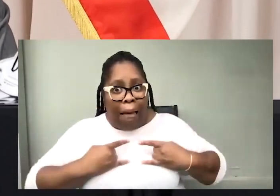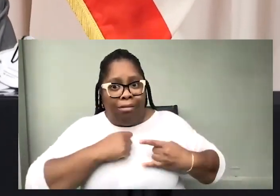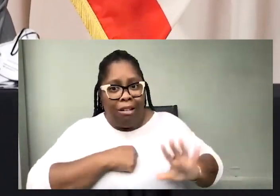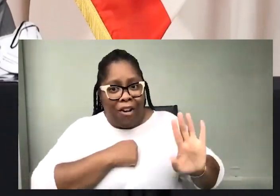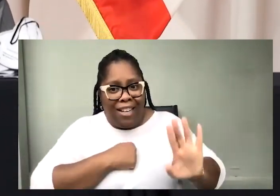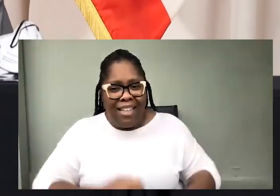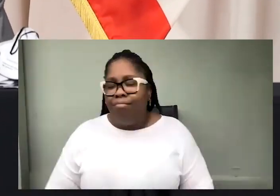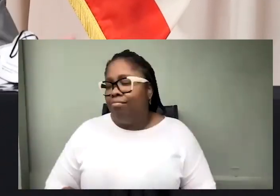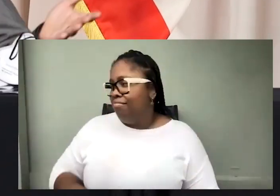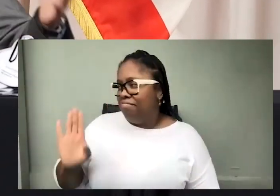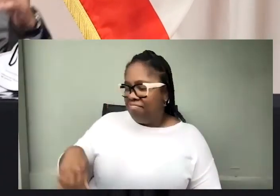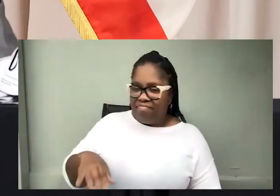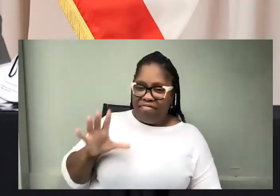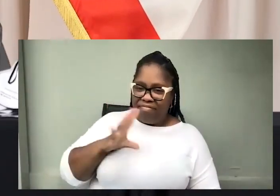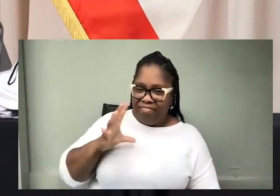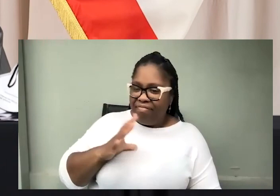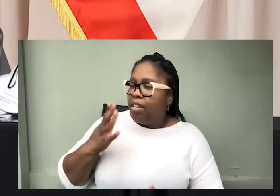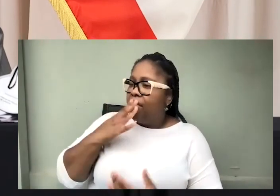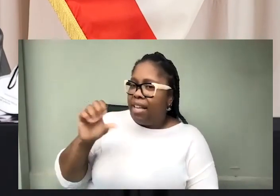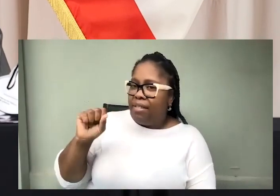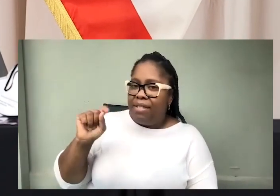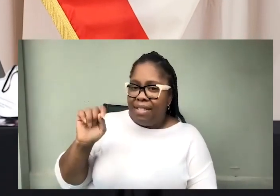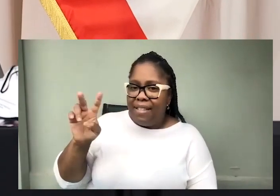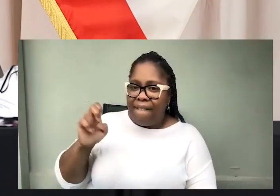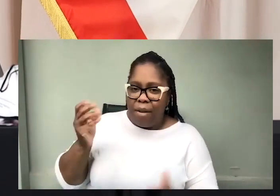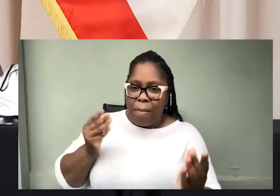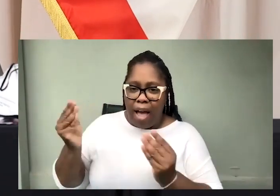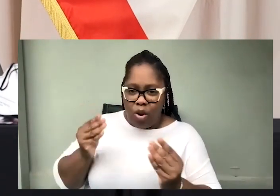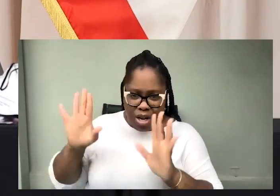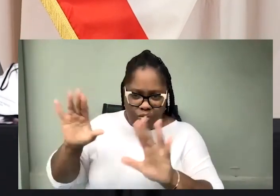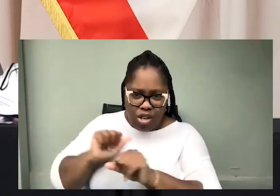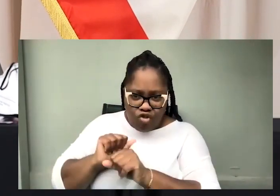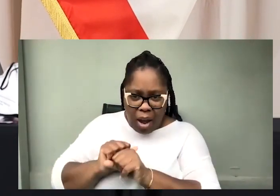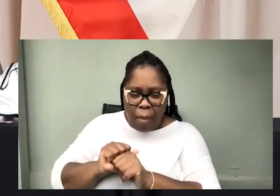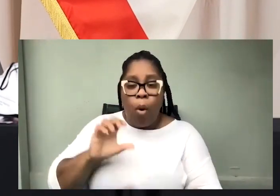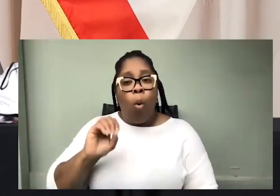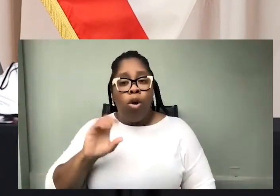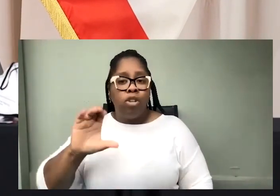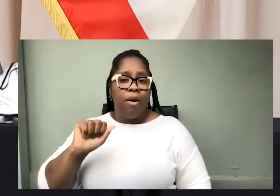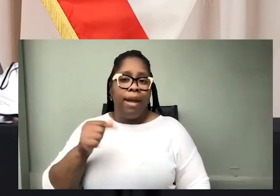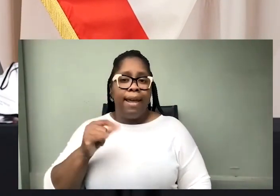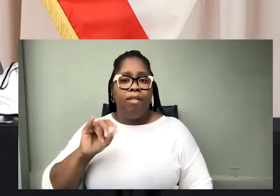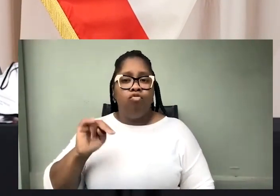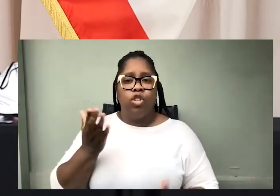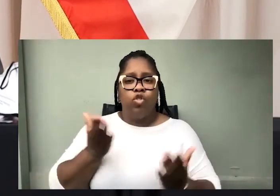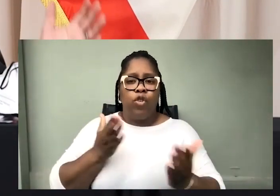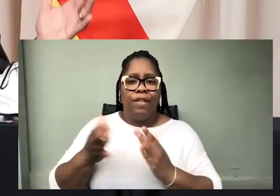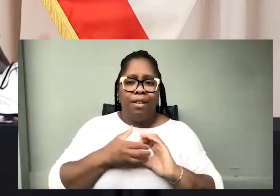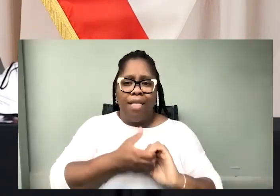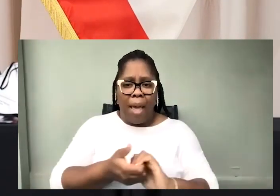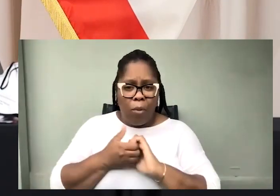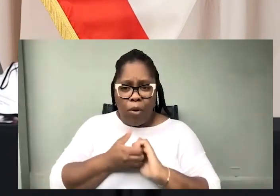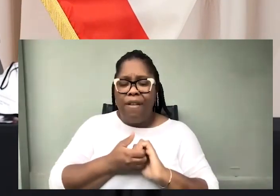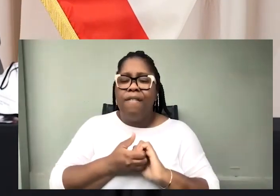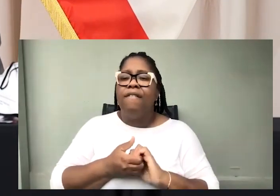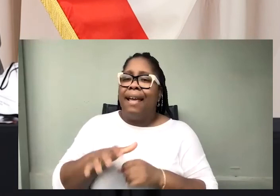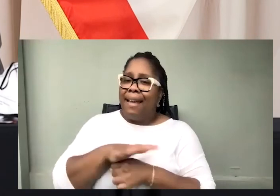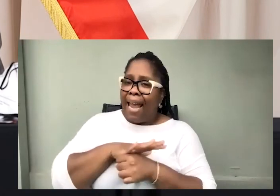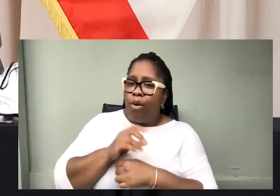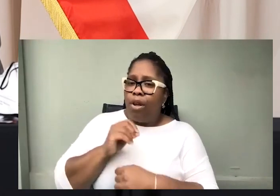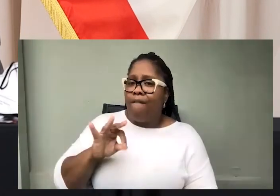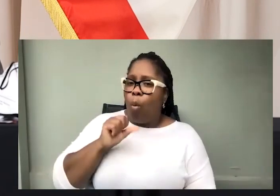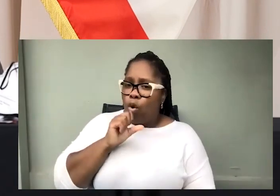worries. Thank you, Steve, for a great job of moderating. Thank you to the Orange County Aging Services Collaborative, County of Orange, for putting